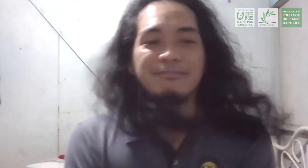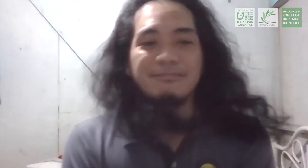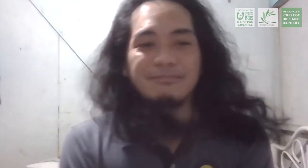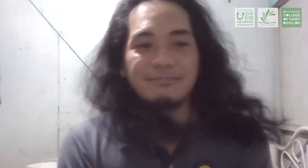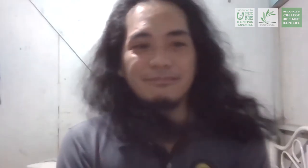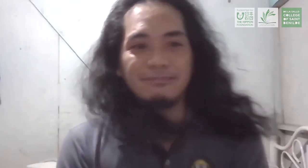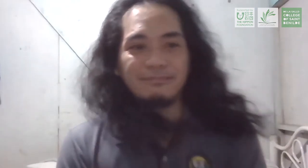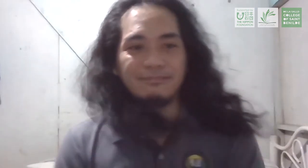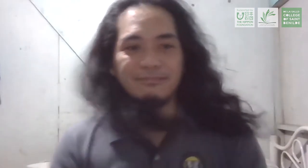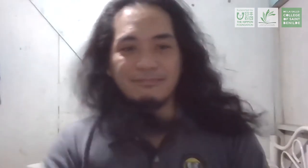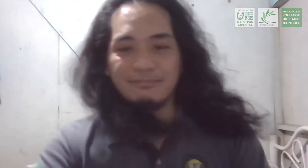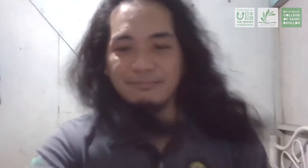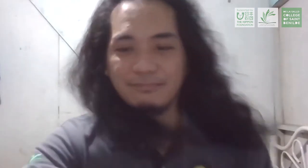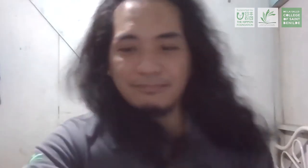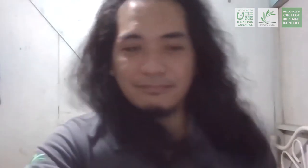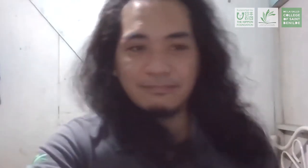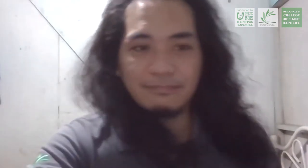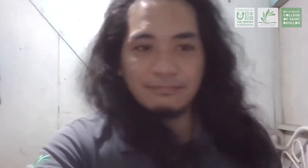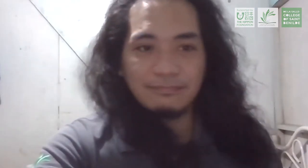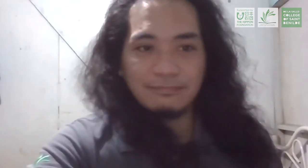Jasmine covering her eyes.